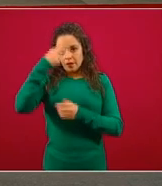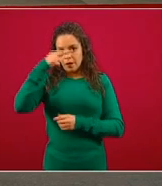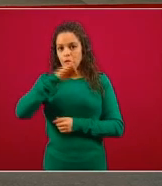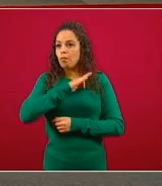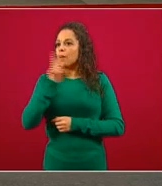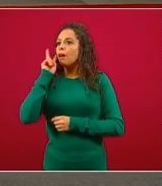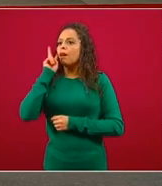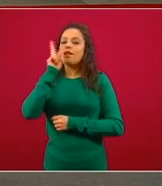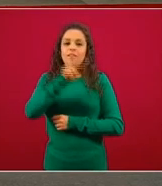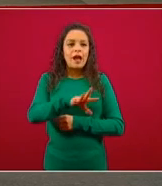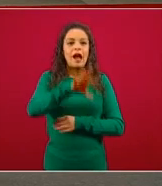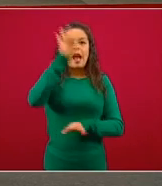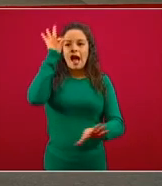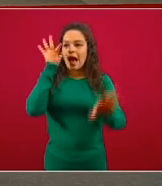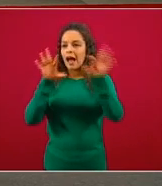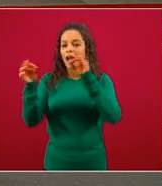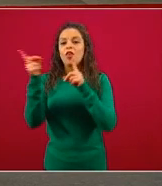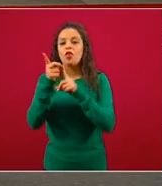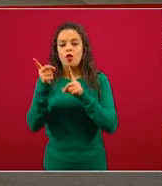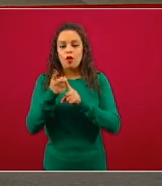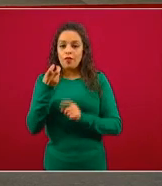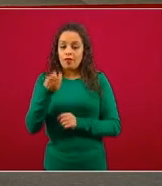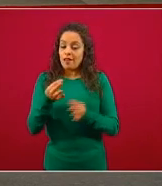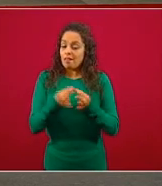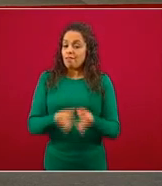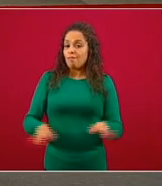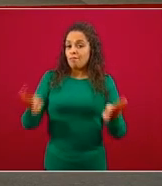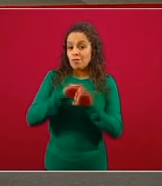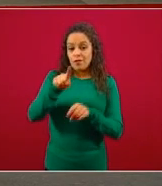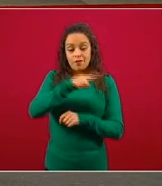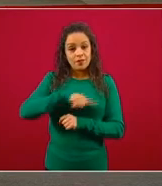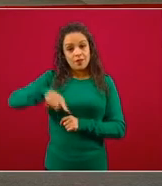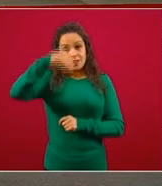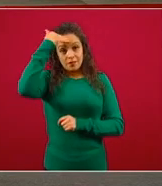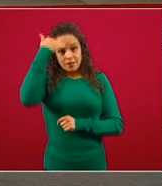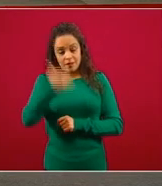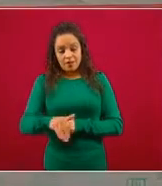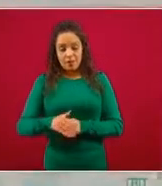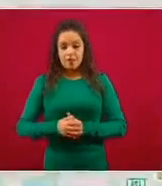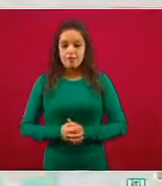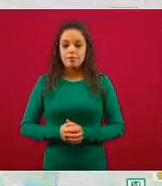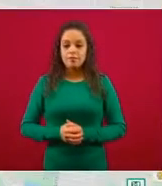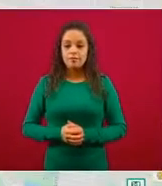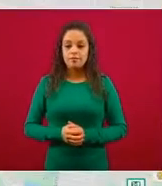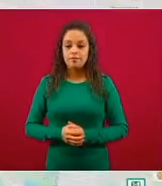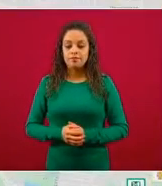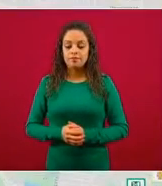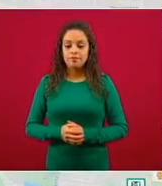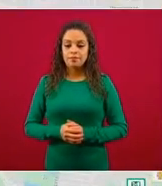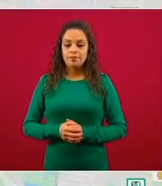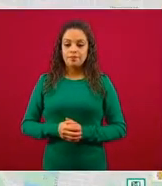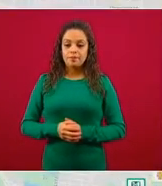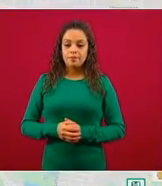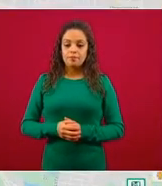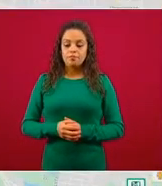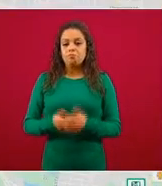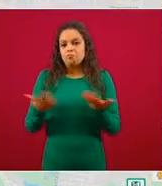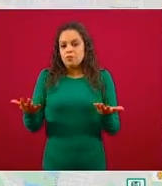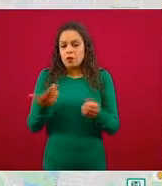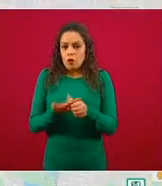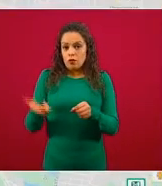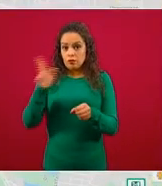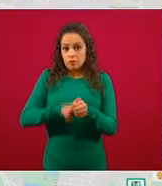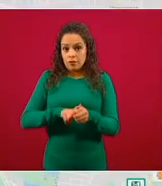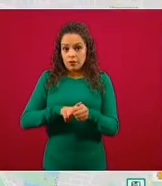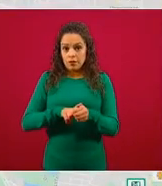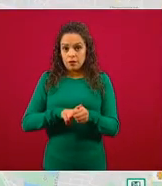So it's important for you to use this and see it and understand it. It's important for you to understand too that a